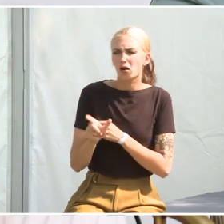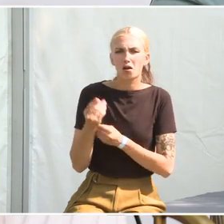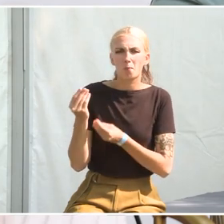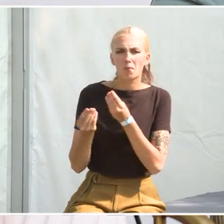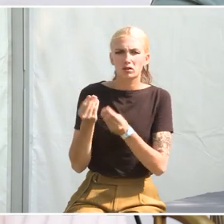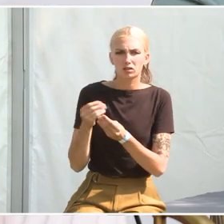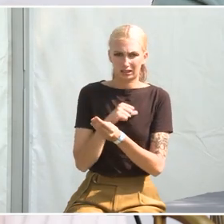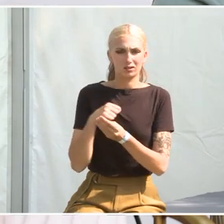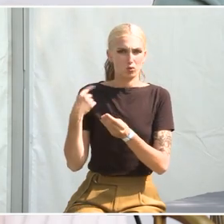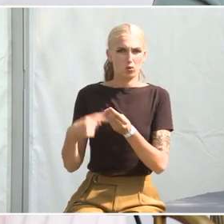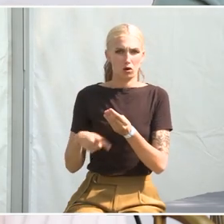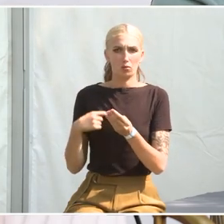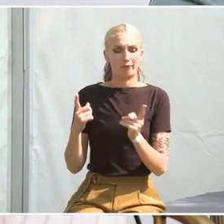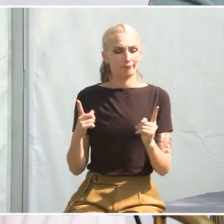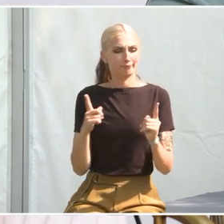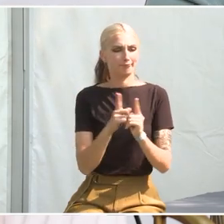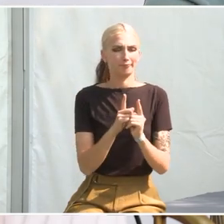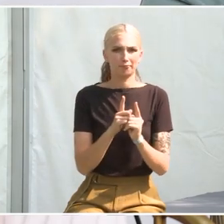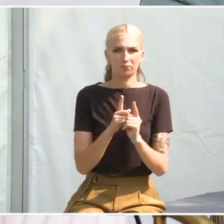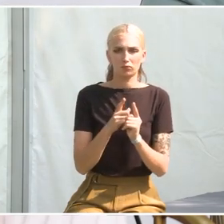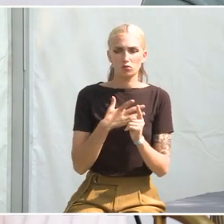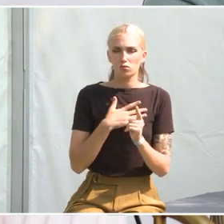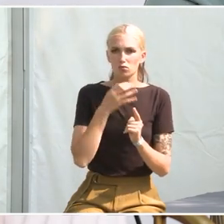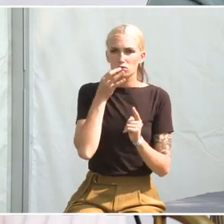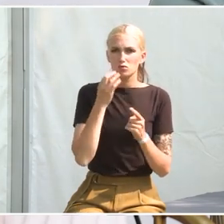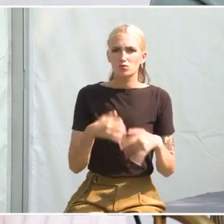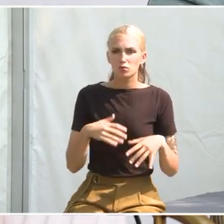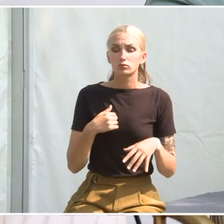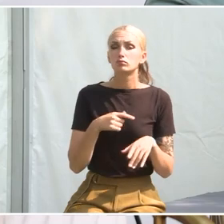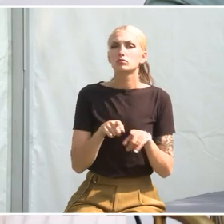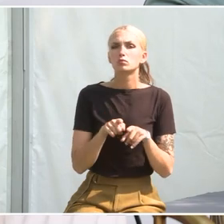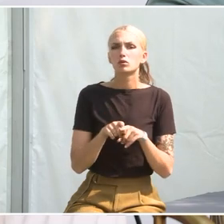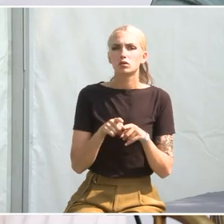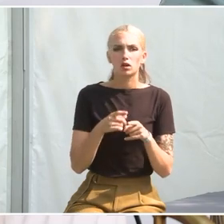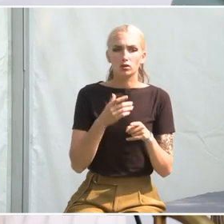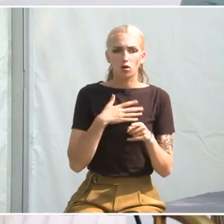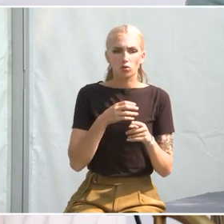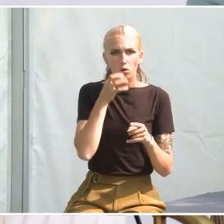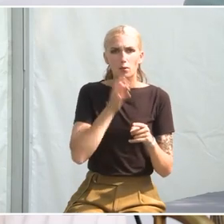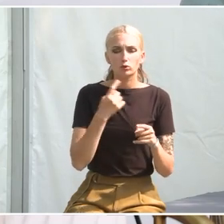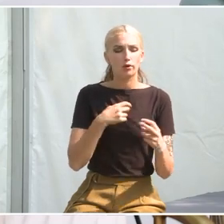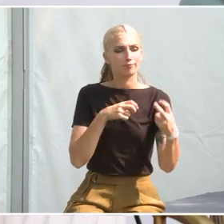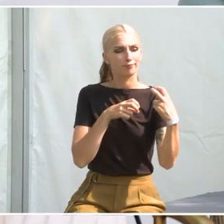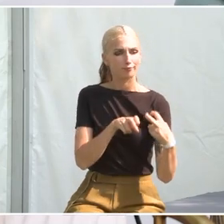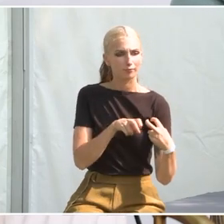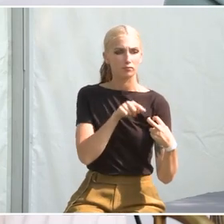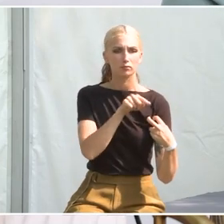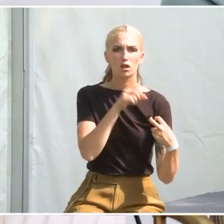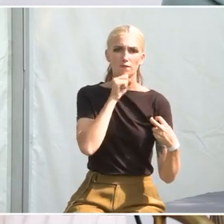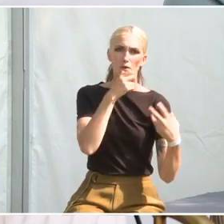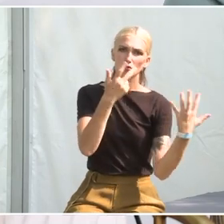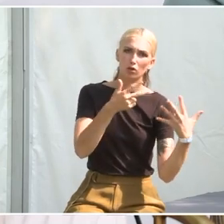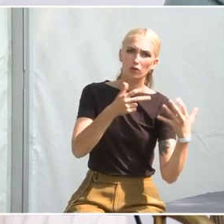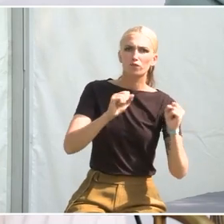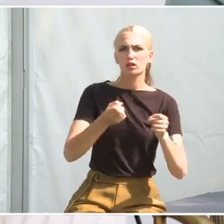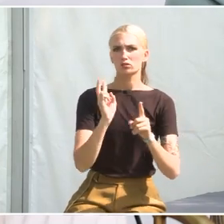I was playing with 12-year-olds and 80-year-olds, and everyone comes together for that. Everyone's